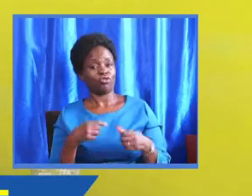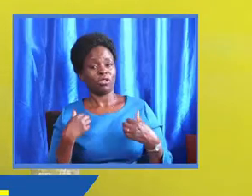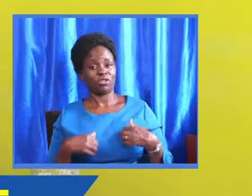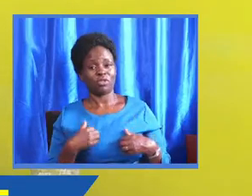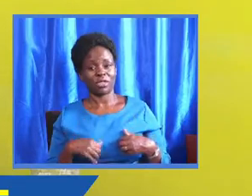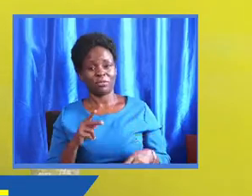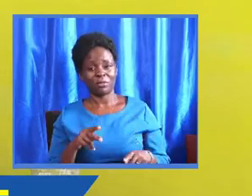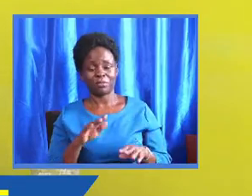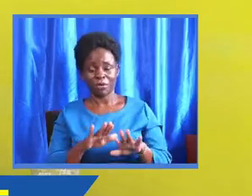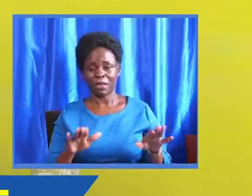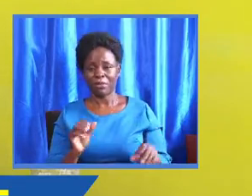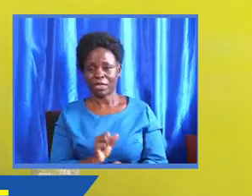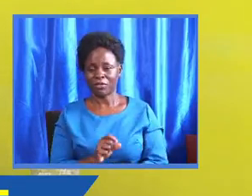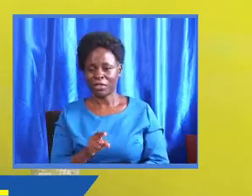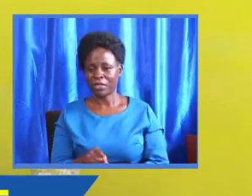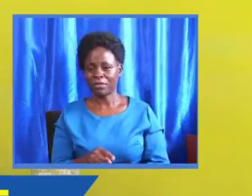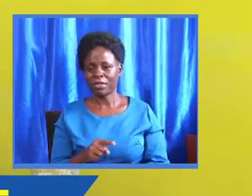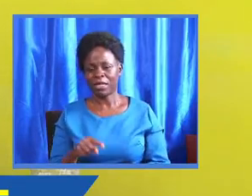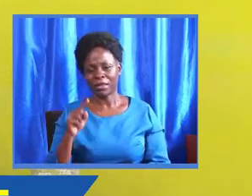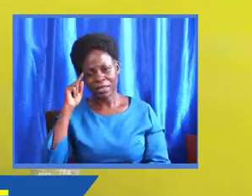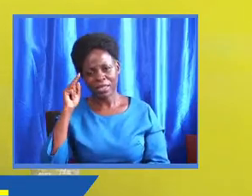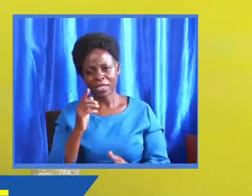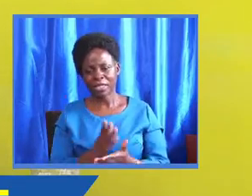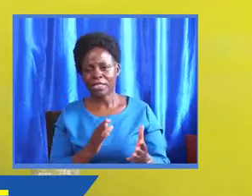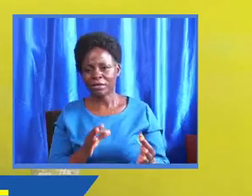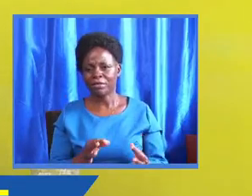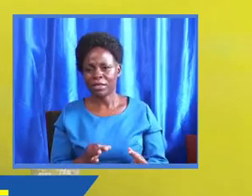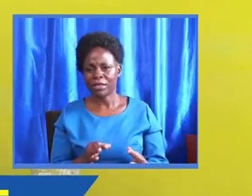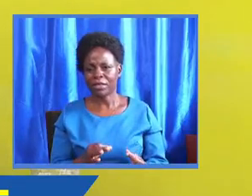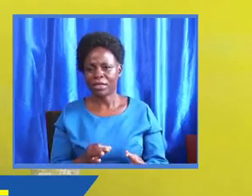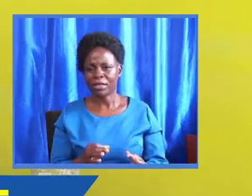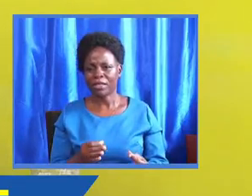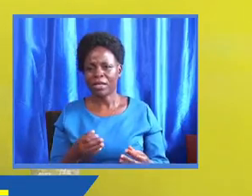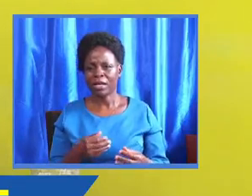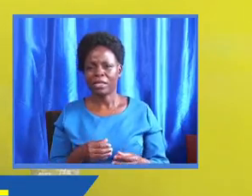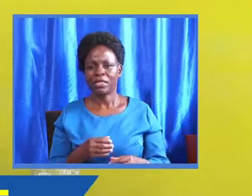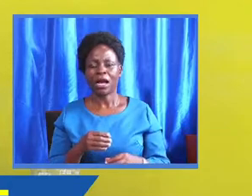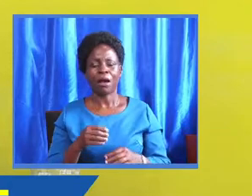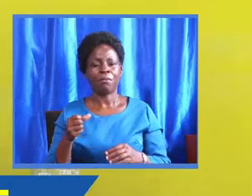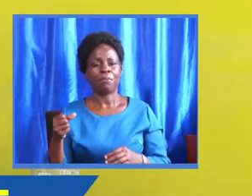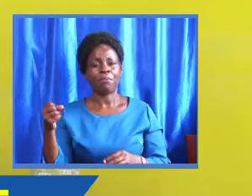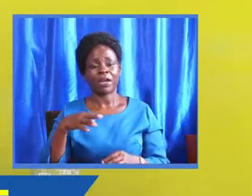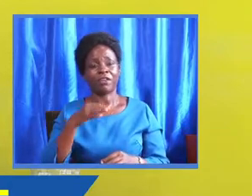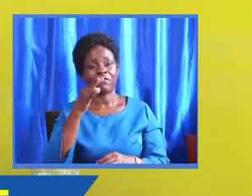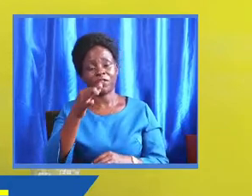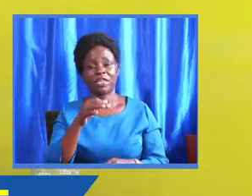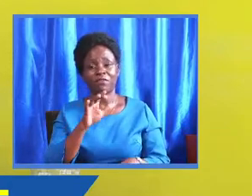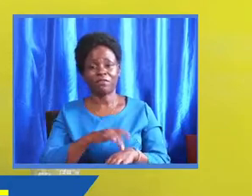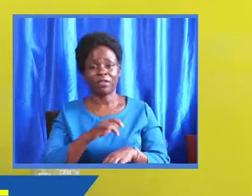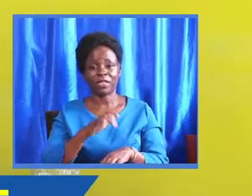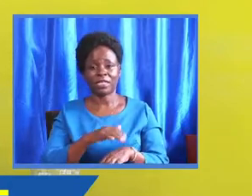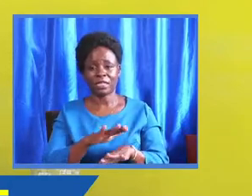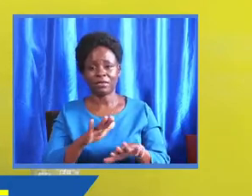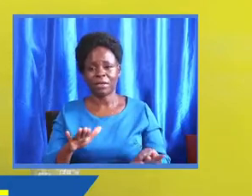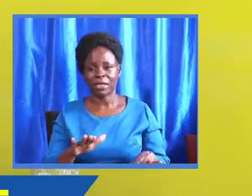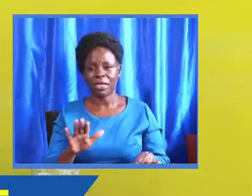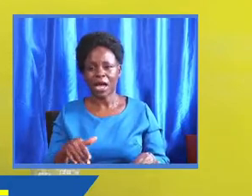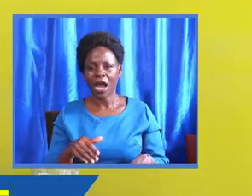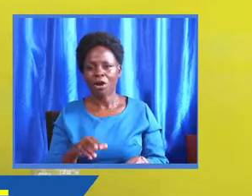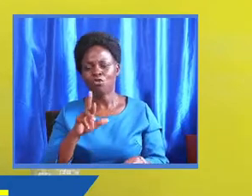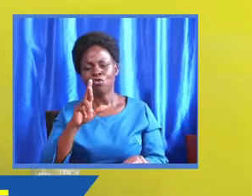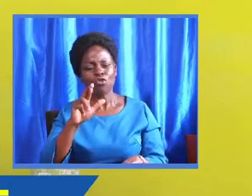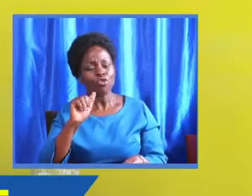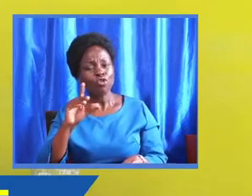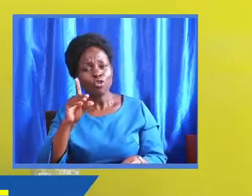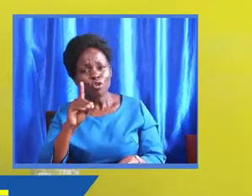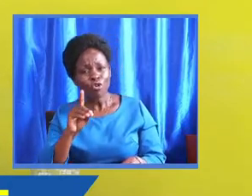parties in the market to do it here. But I think it's something that still has a bright future if we sensitize our market about how REITs perform.